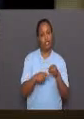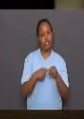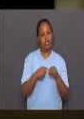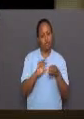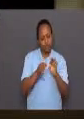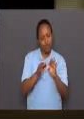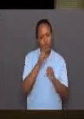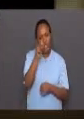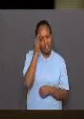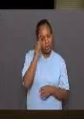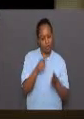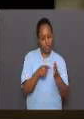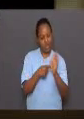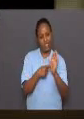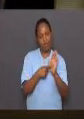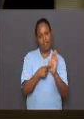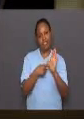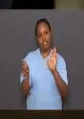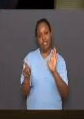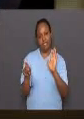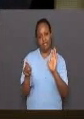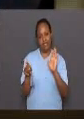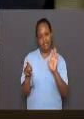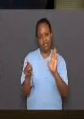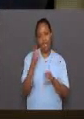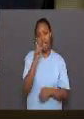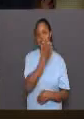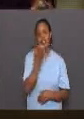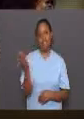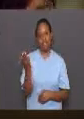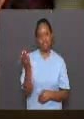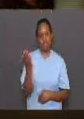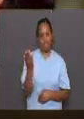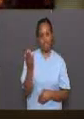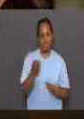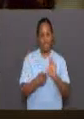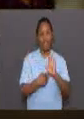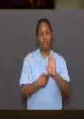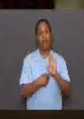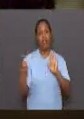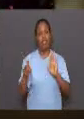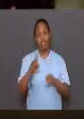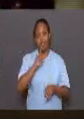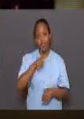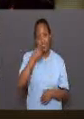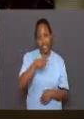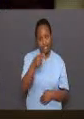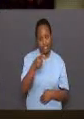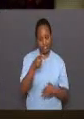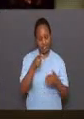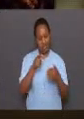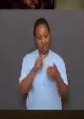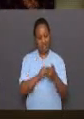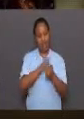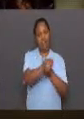meaning of transparency. When something is transparent, you can see through it.